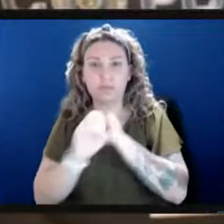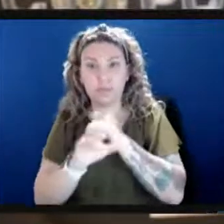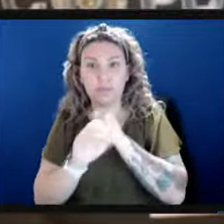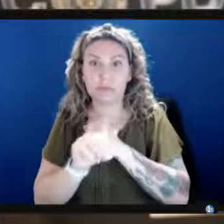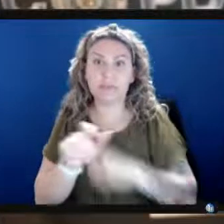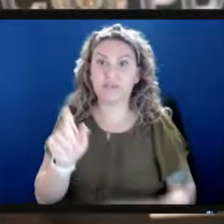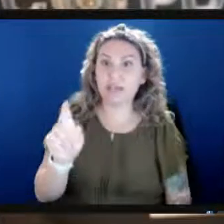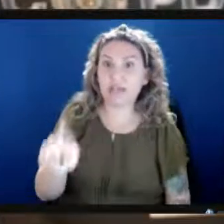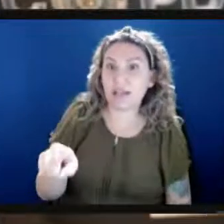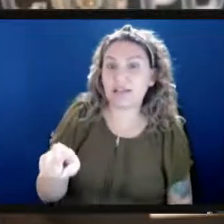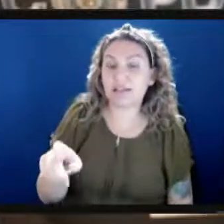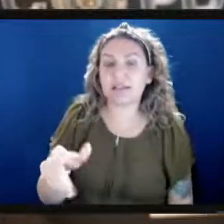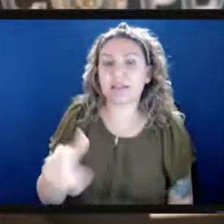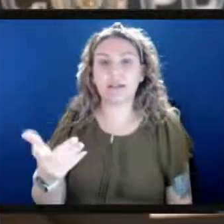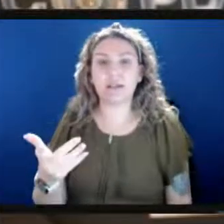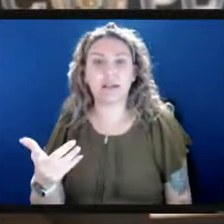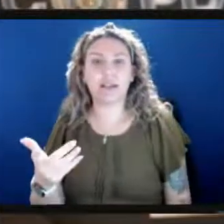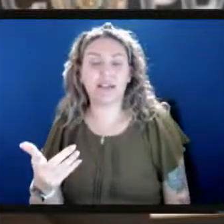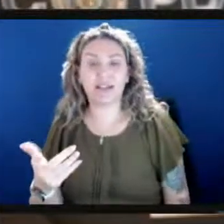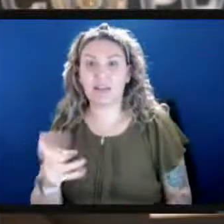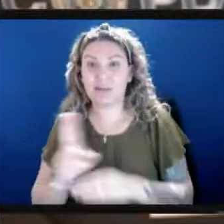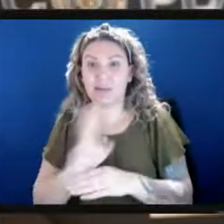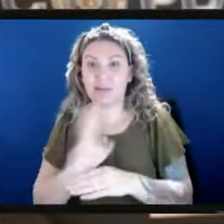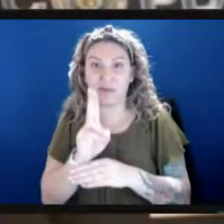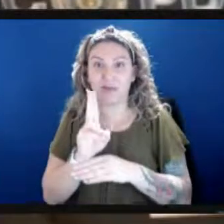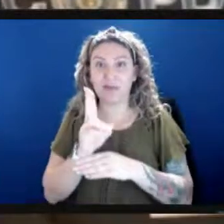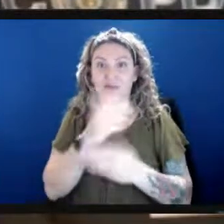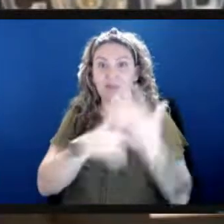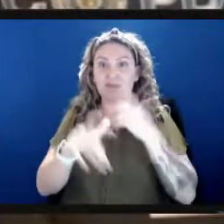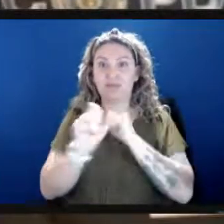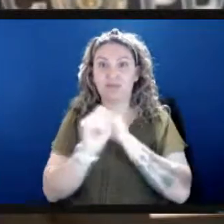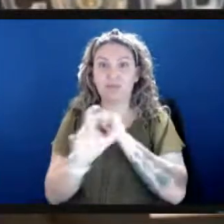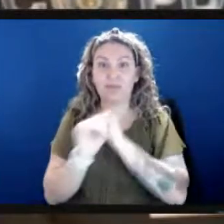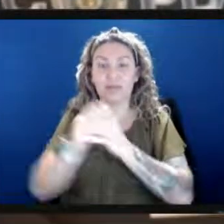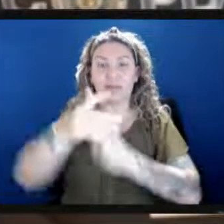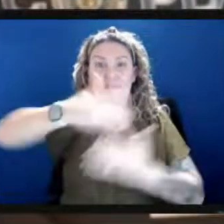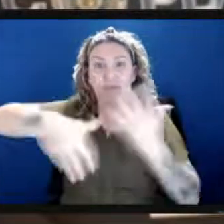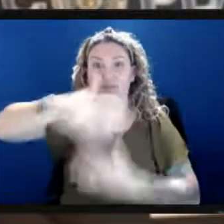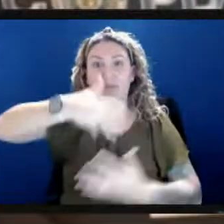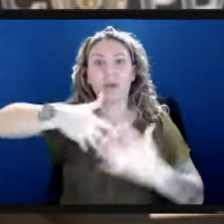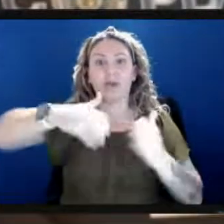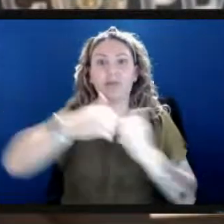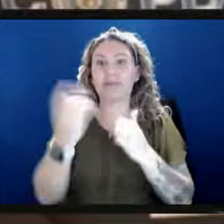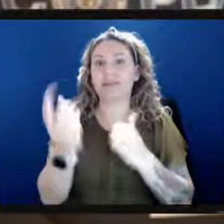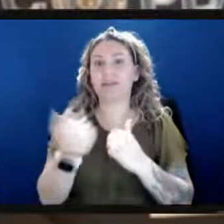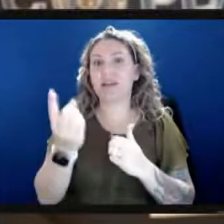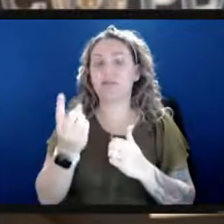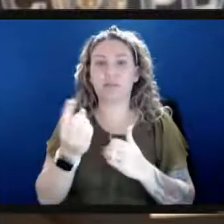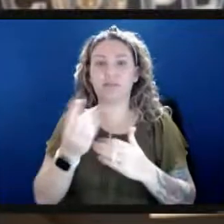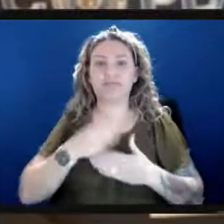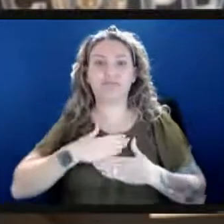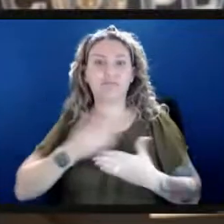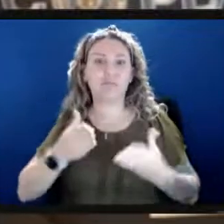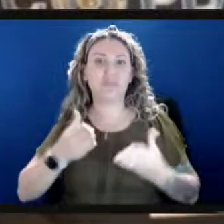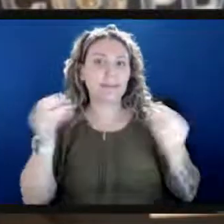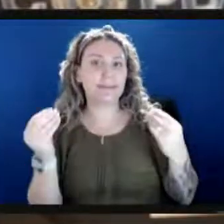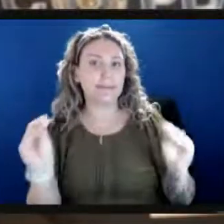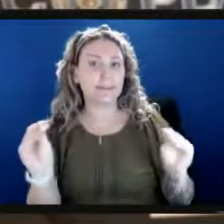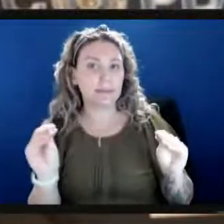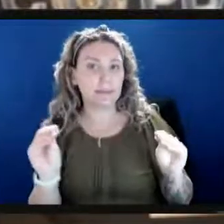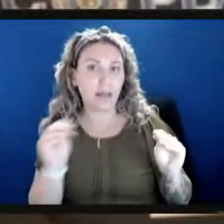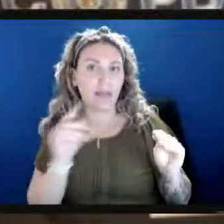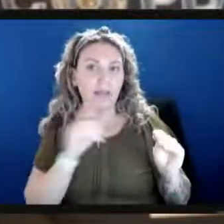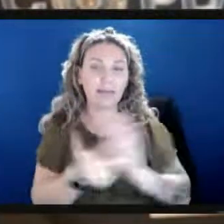go to those avenues and those mediums to interact with somebody who was willing to sell them an illegal fake